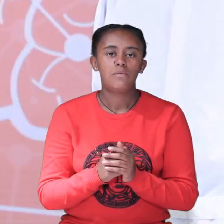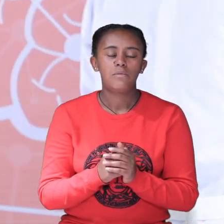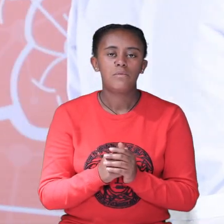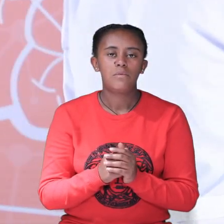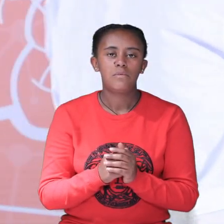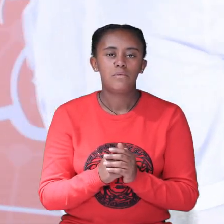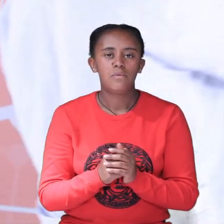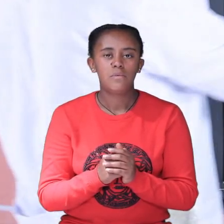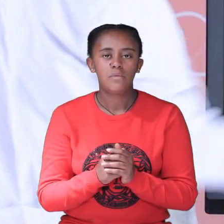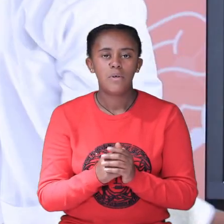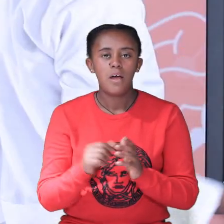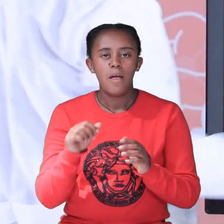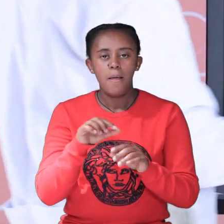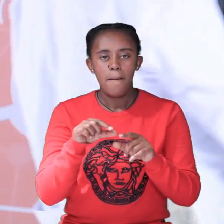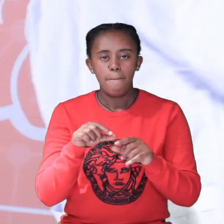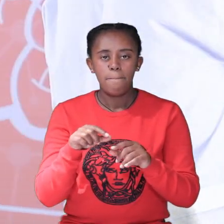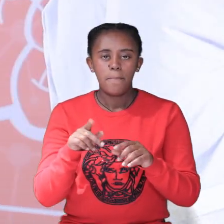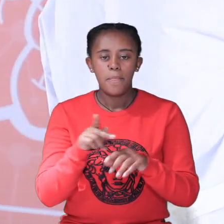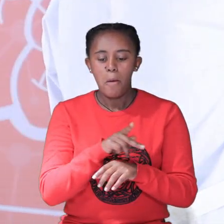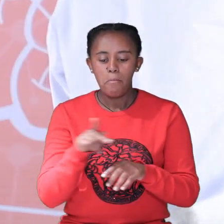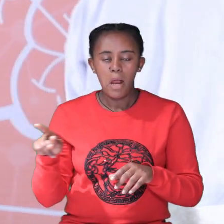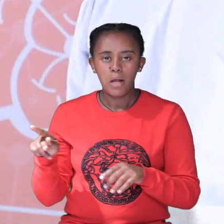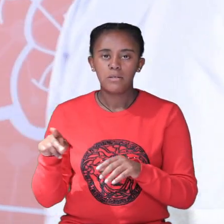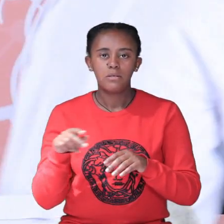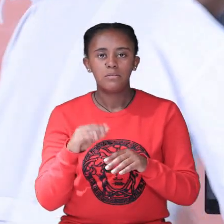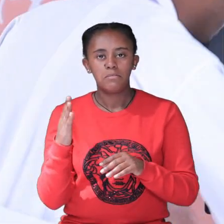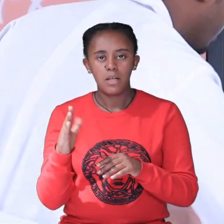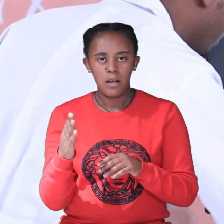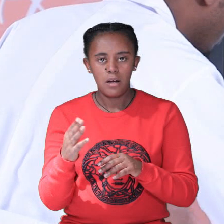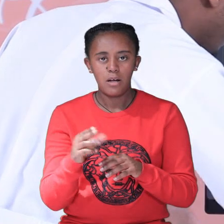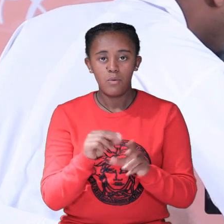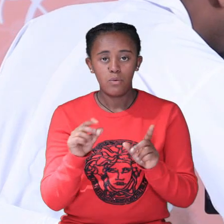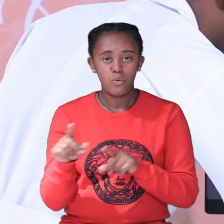ray, also reflected ray,